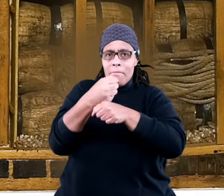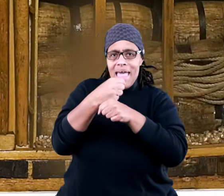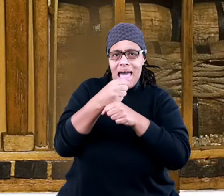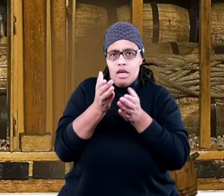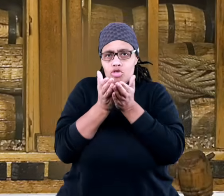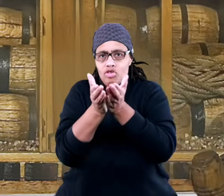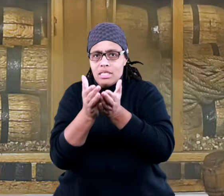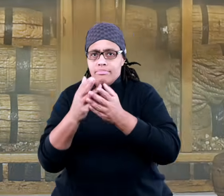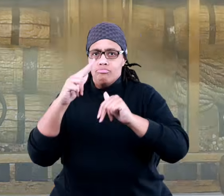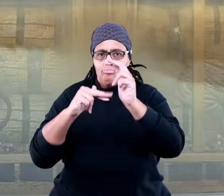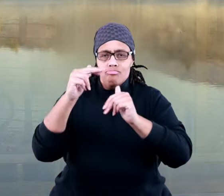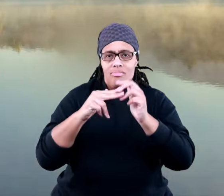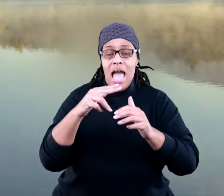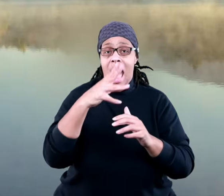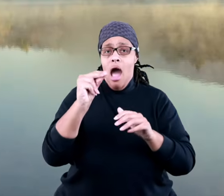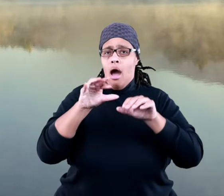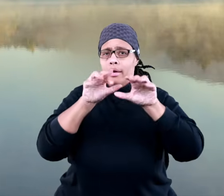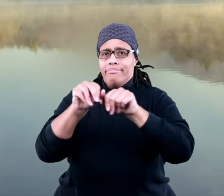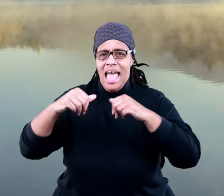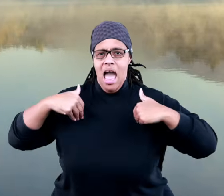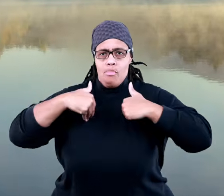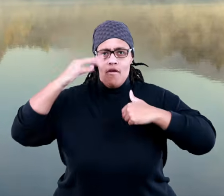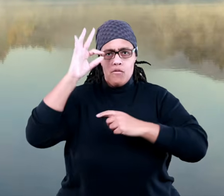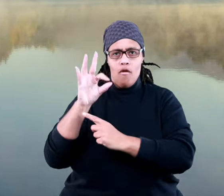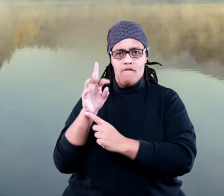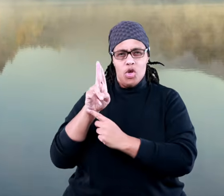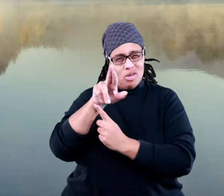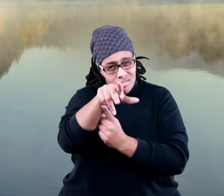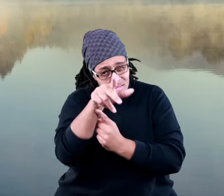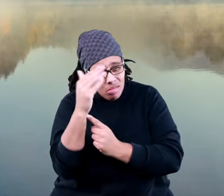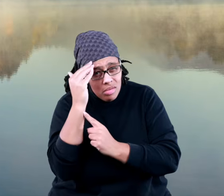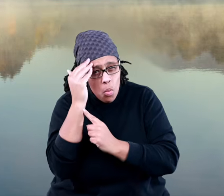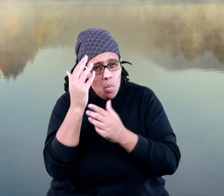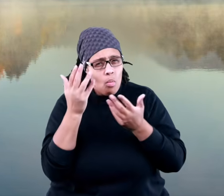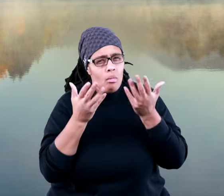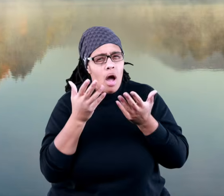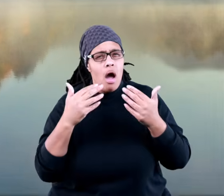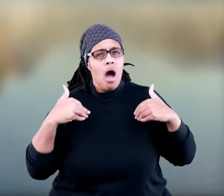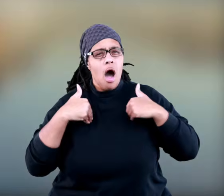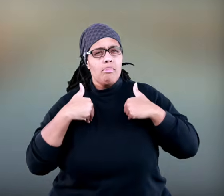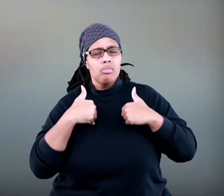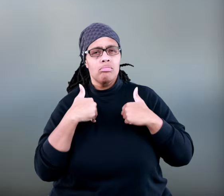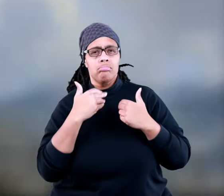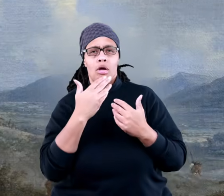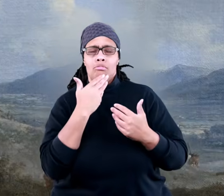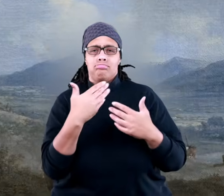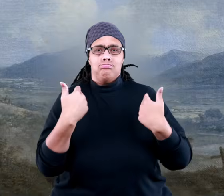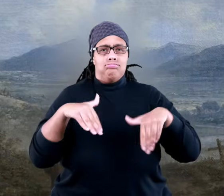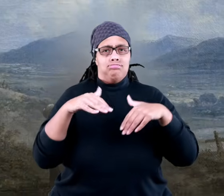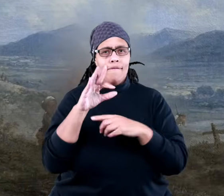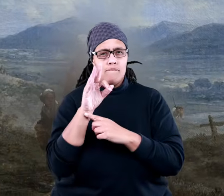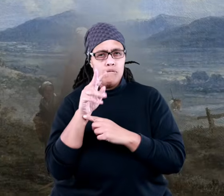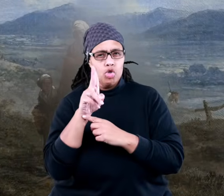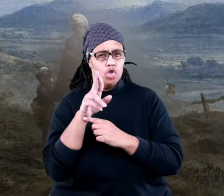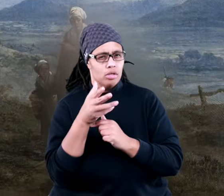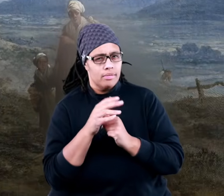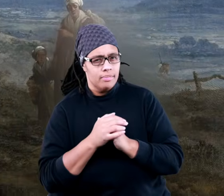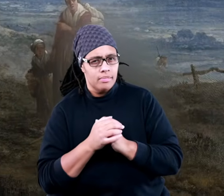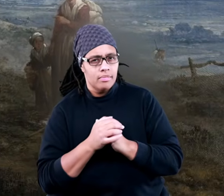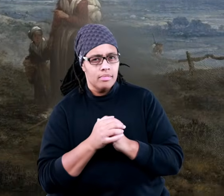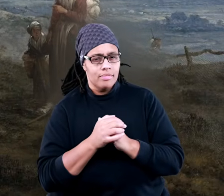were also good for trapping animals for furs. And what kind of animals do you think provided the most valuable fur?